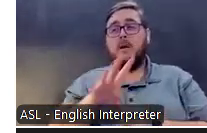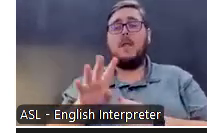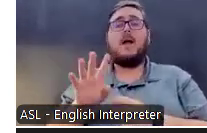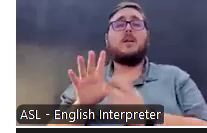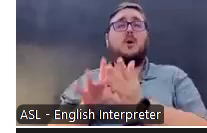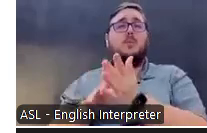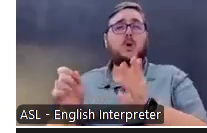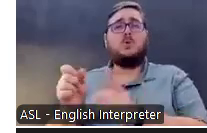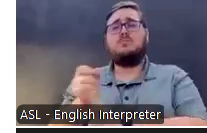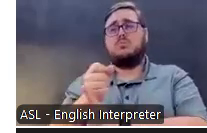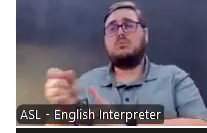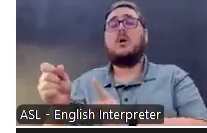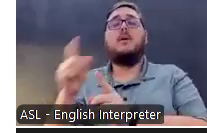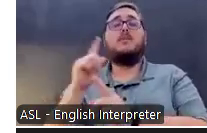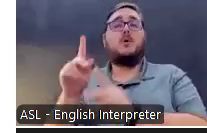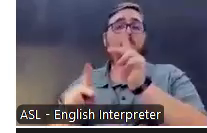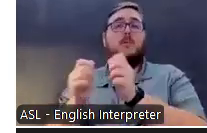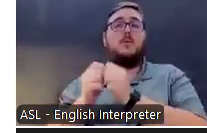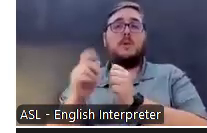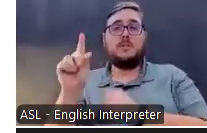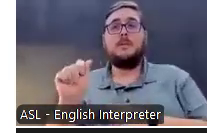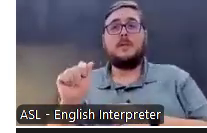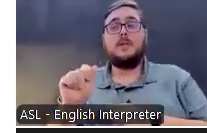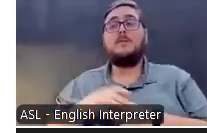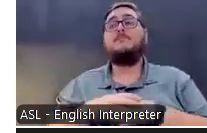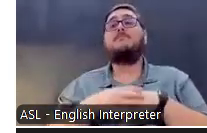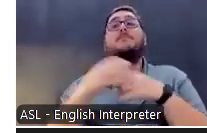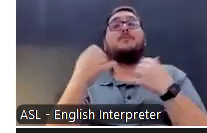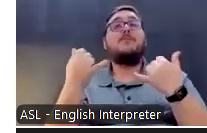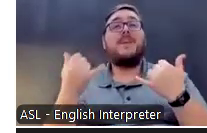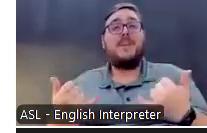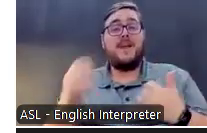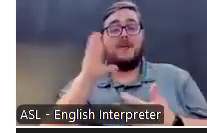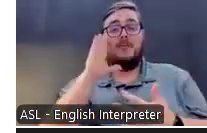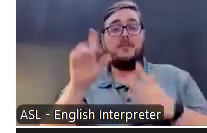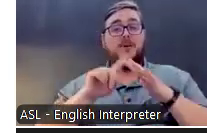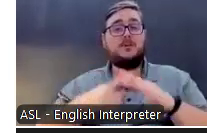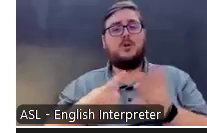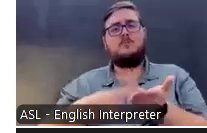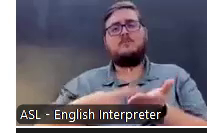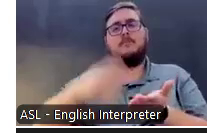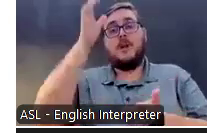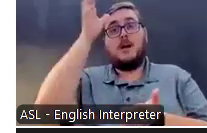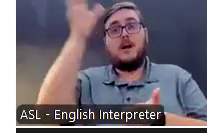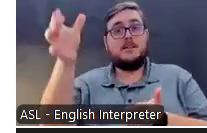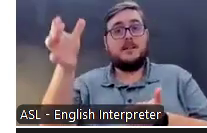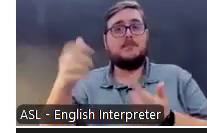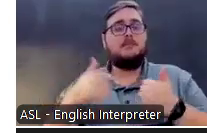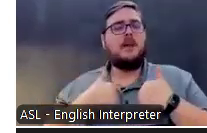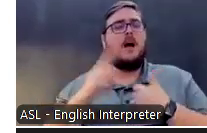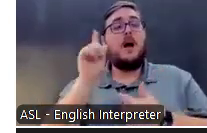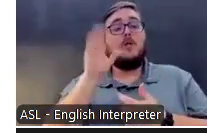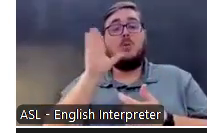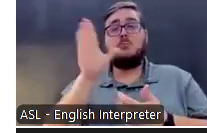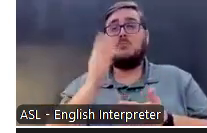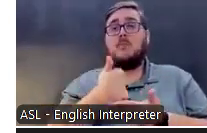All right, so as this slide indicates, now we're going to start by discussing some concepts that I thought may be helpful to review